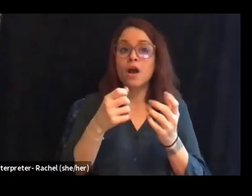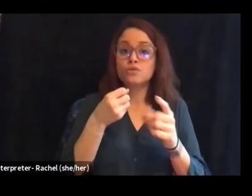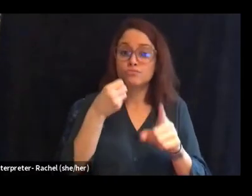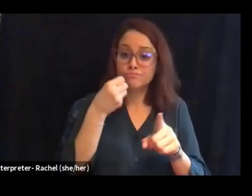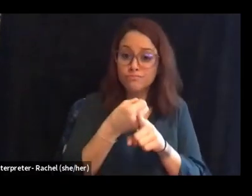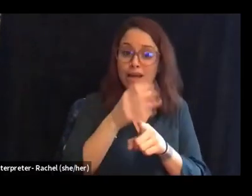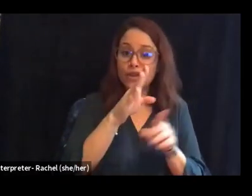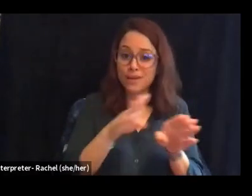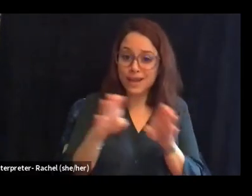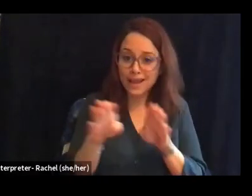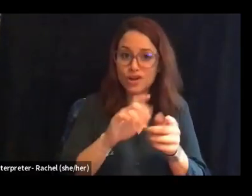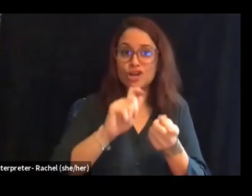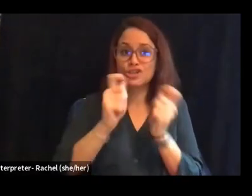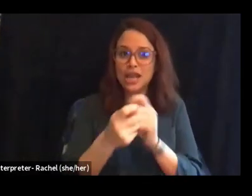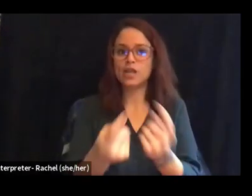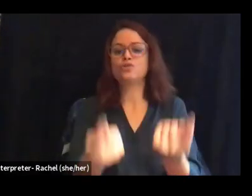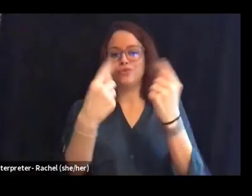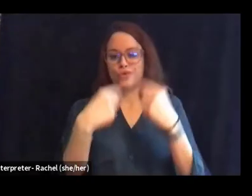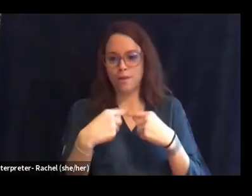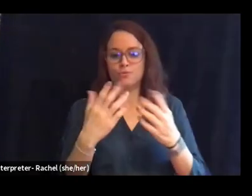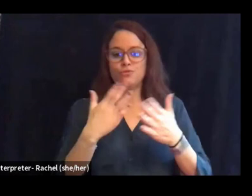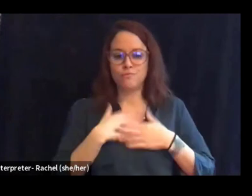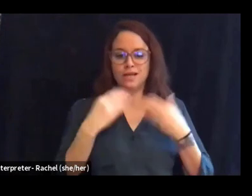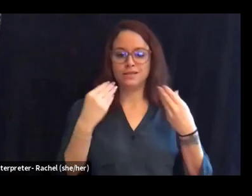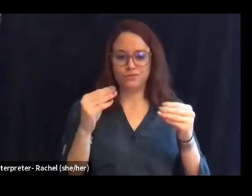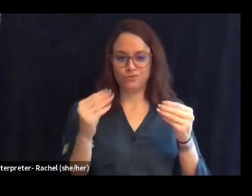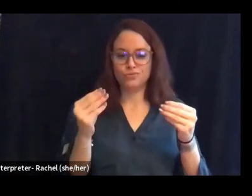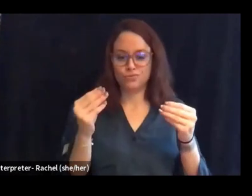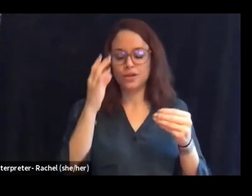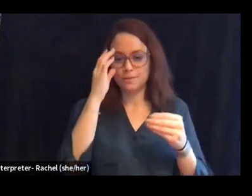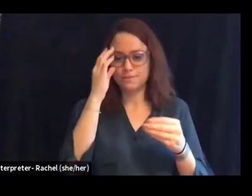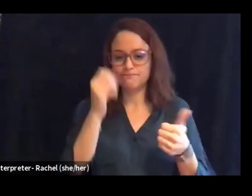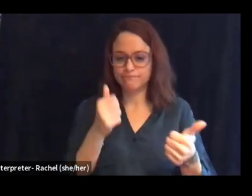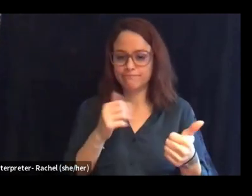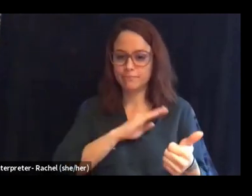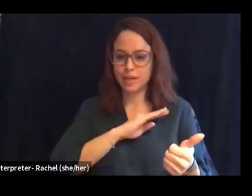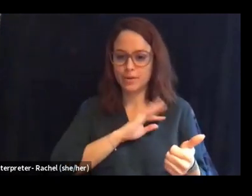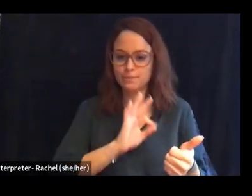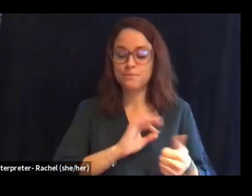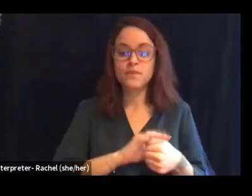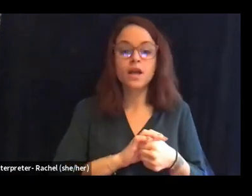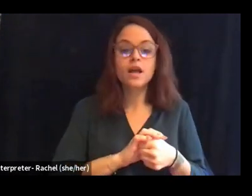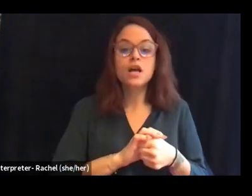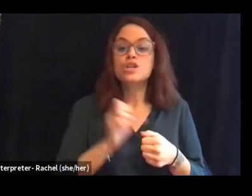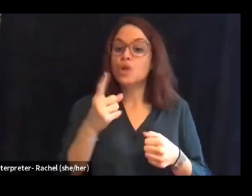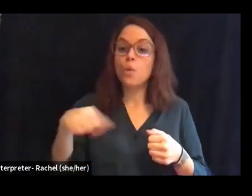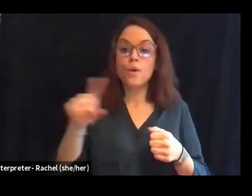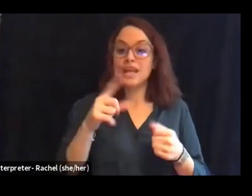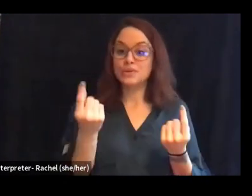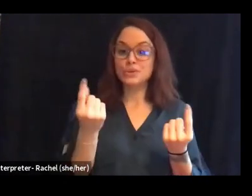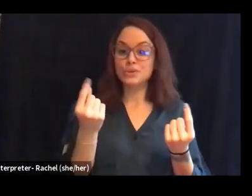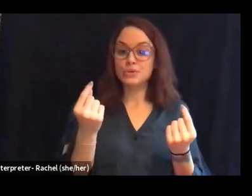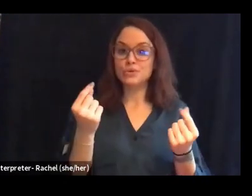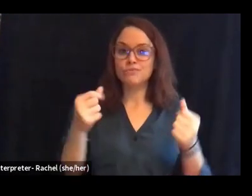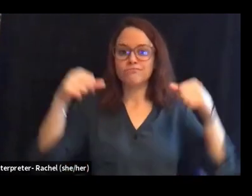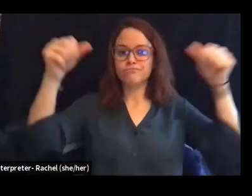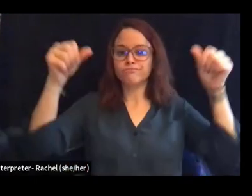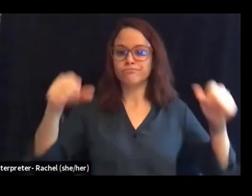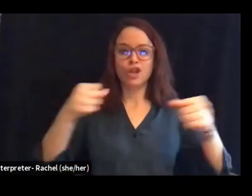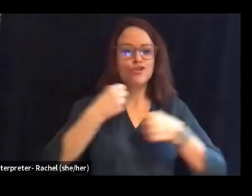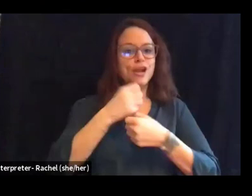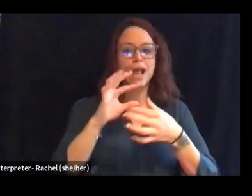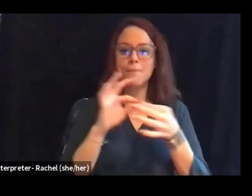And so how do we do that? We create a message that says, hey, we're here, right? Yum Froyo offers